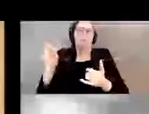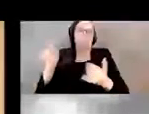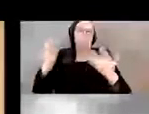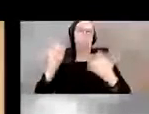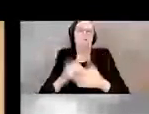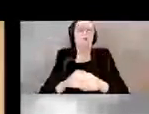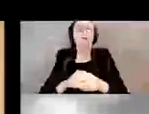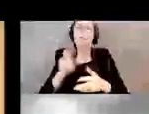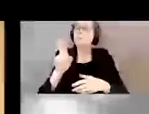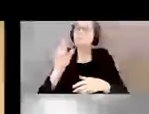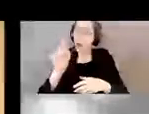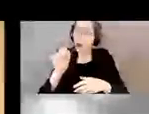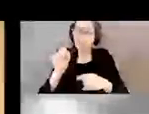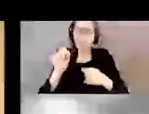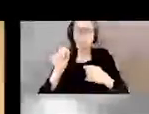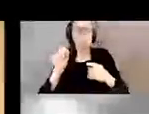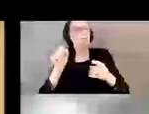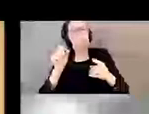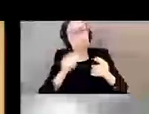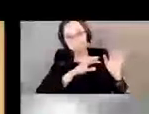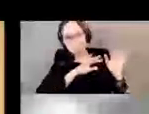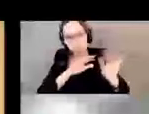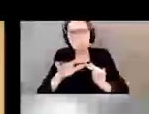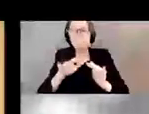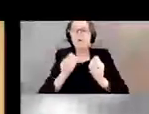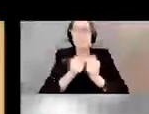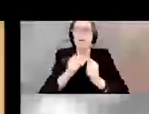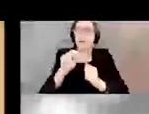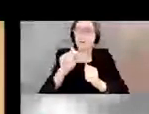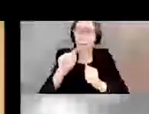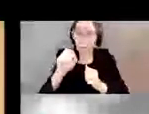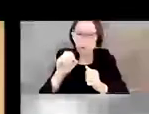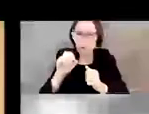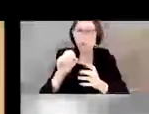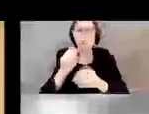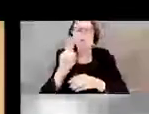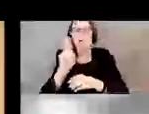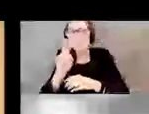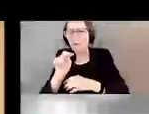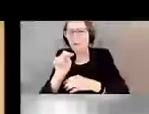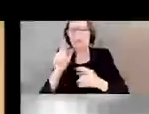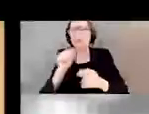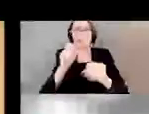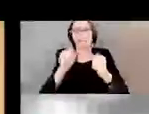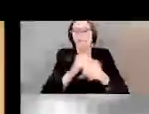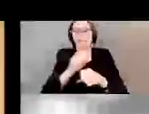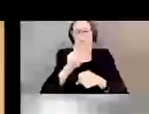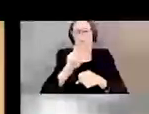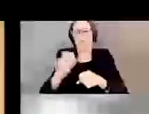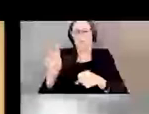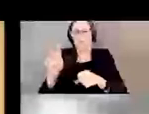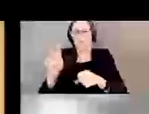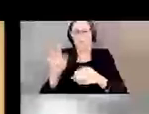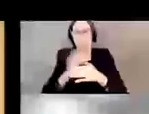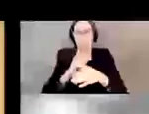So the United States comes in with NATO and the UN in 2002. And between 2002 and